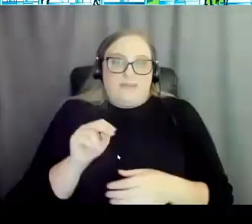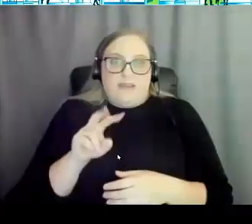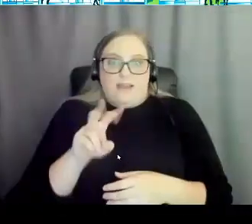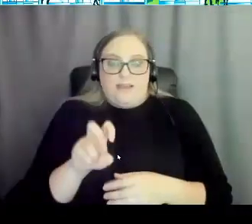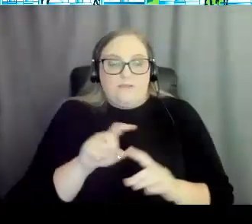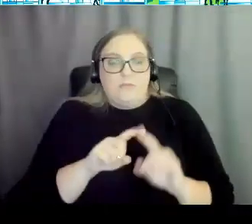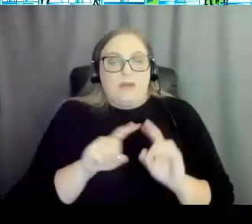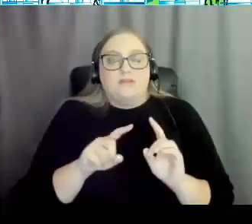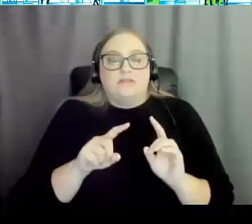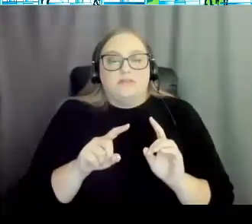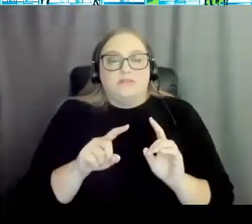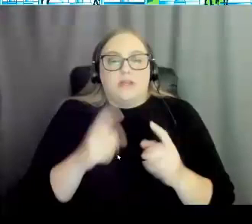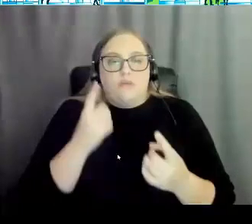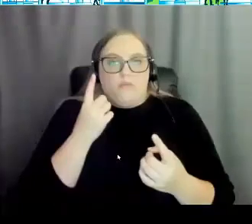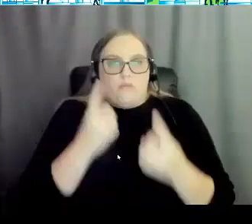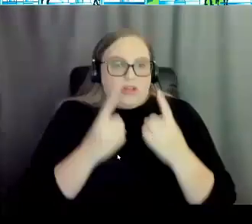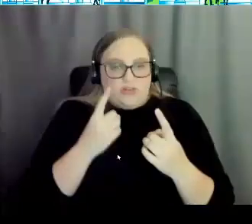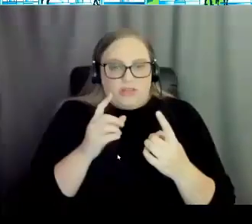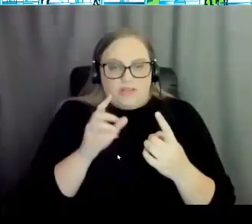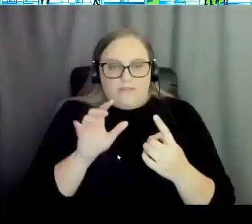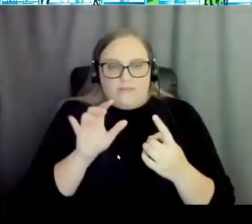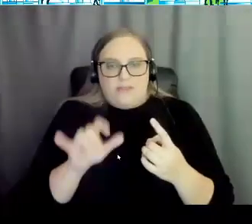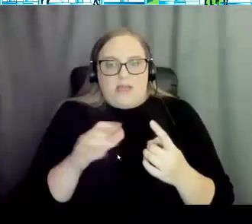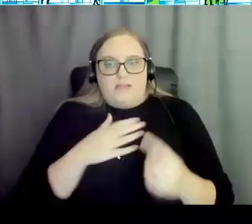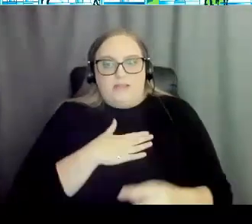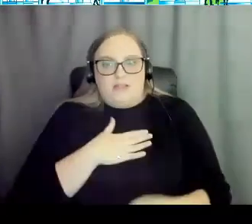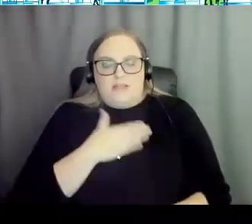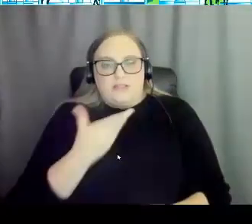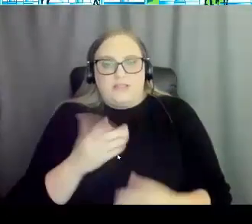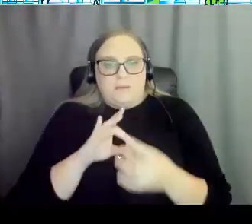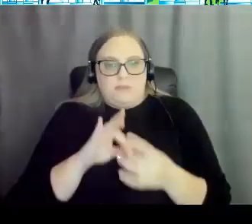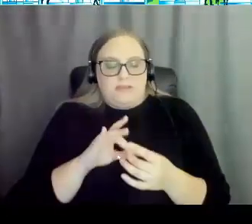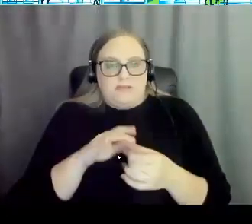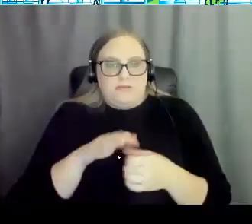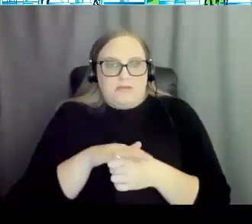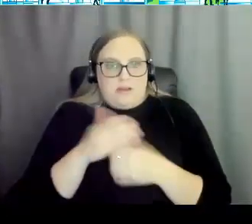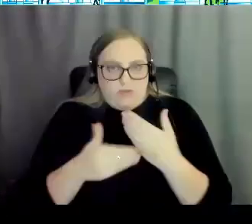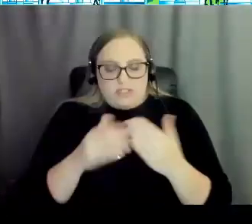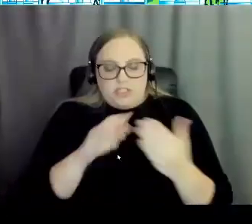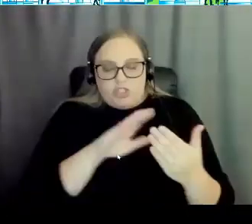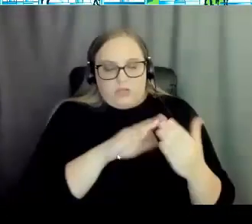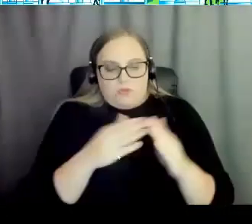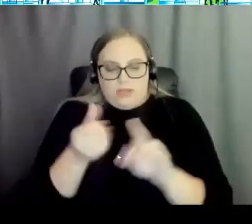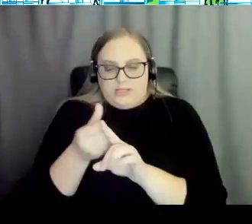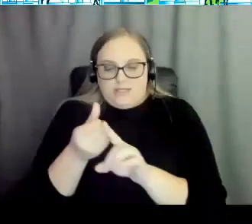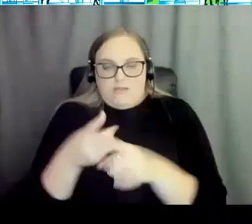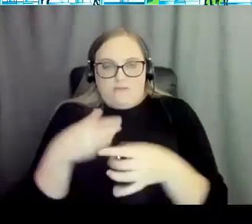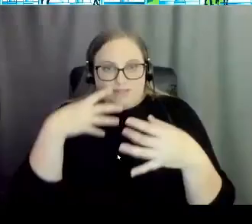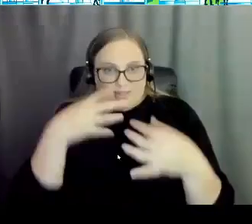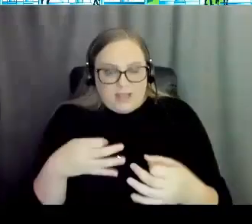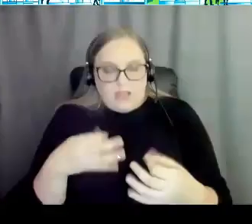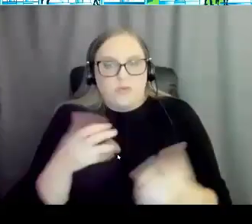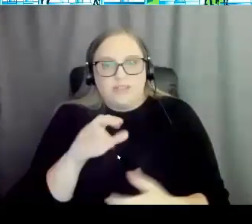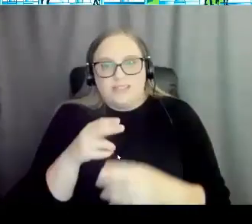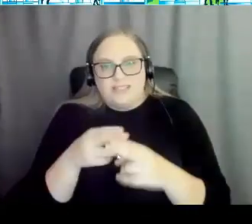wondering if it's part of the consent-based siting process, the community is deciding what interim means. Yeah. And that's kind